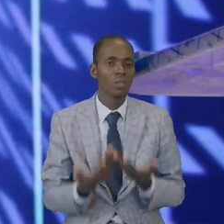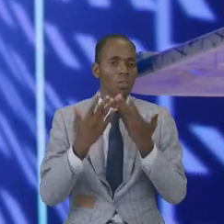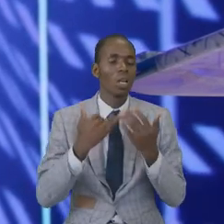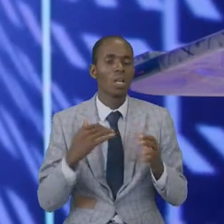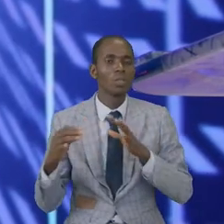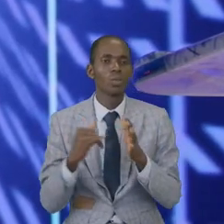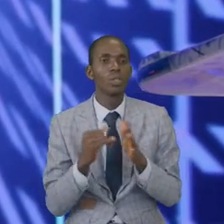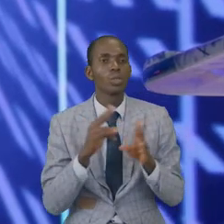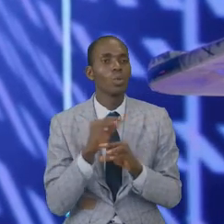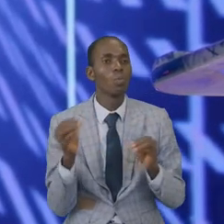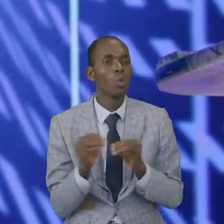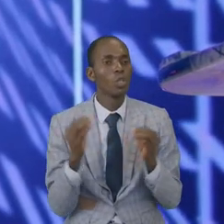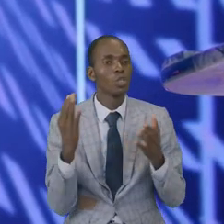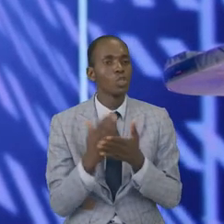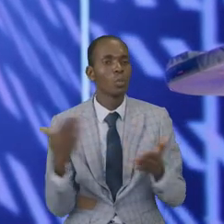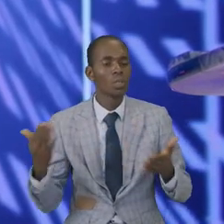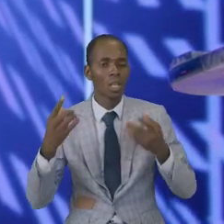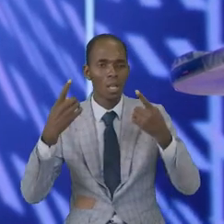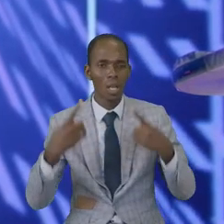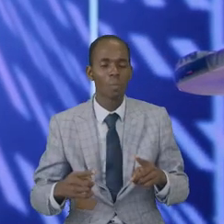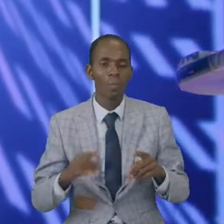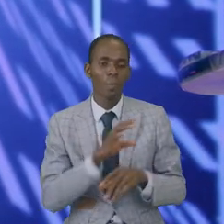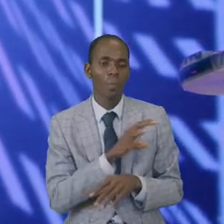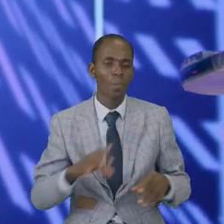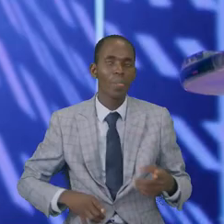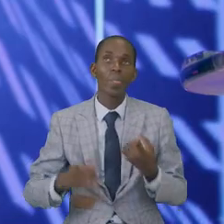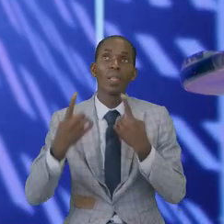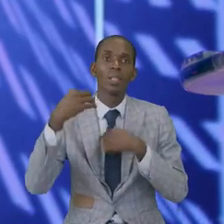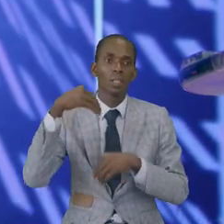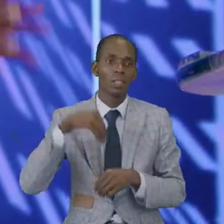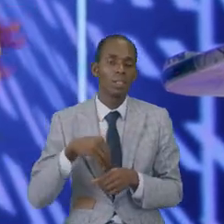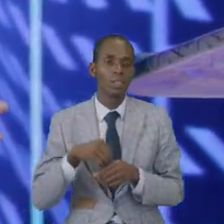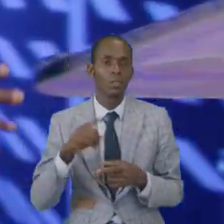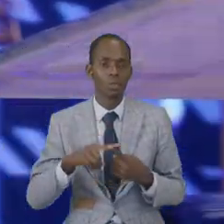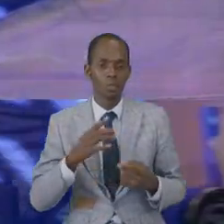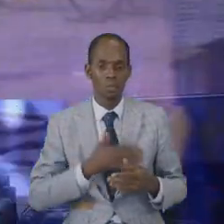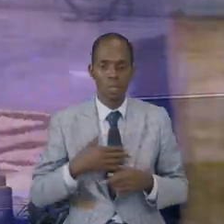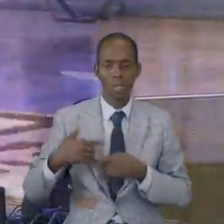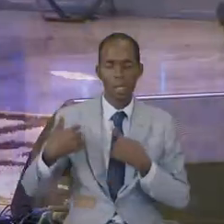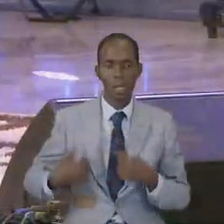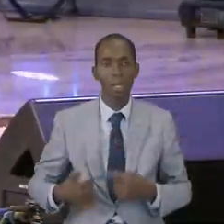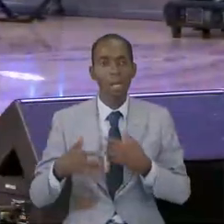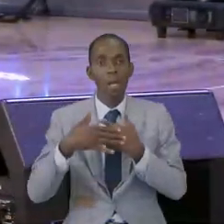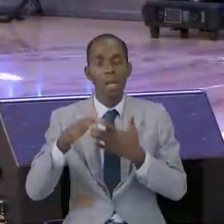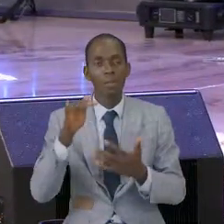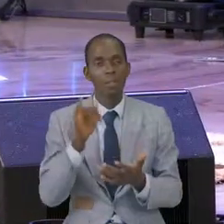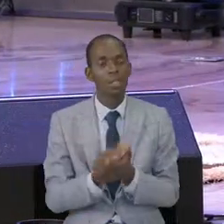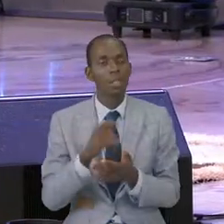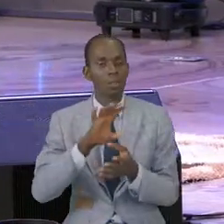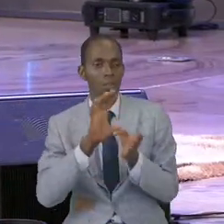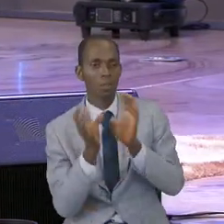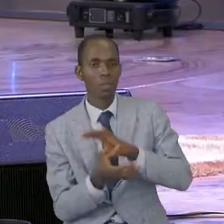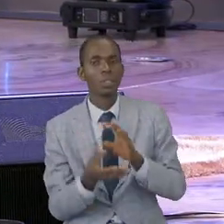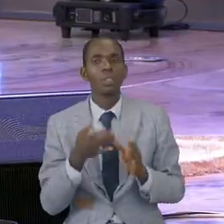more. Something happened. Christ came into my heart. After that